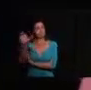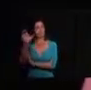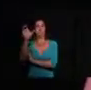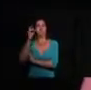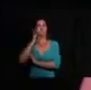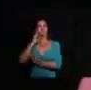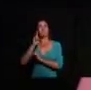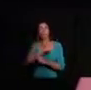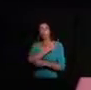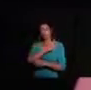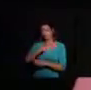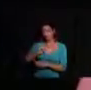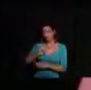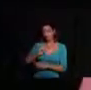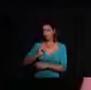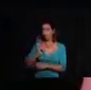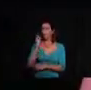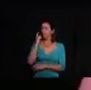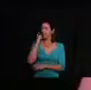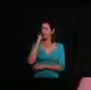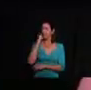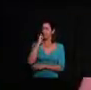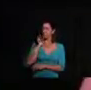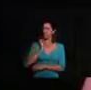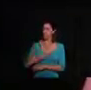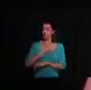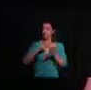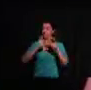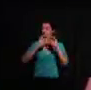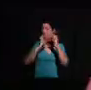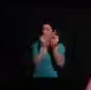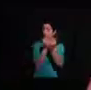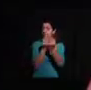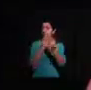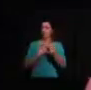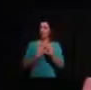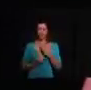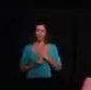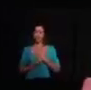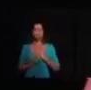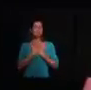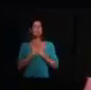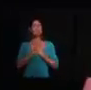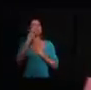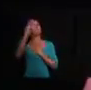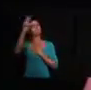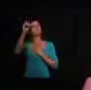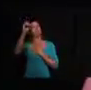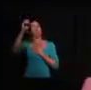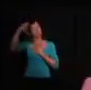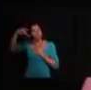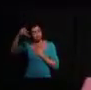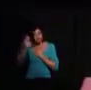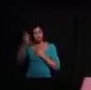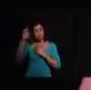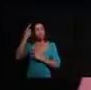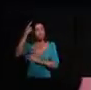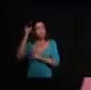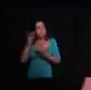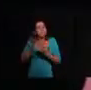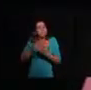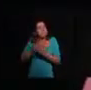what we heard was that our organization is a place where people find hope again, and they also feel an awful lot of support. So